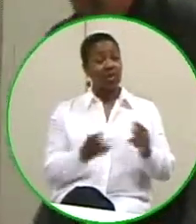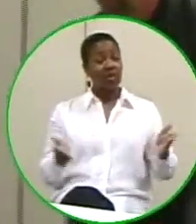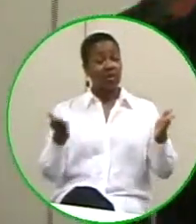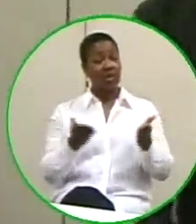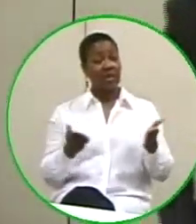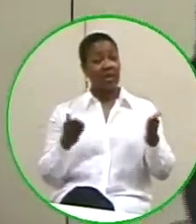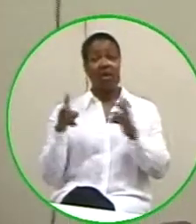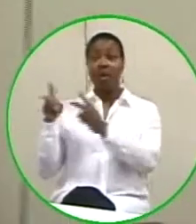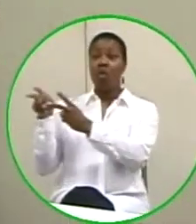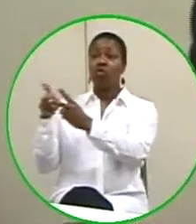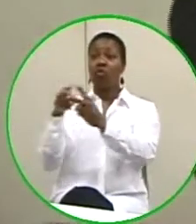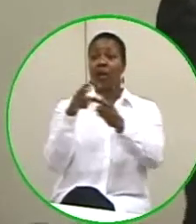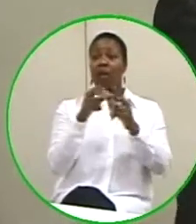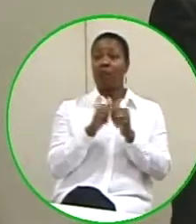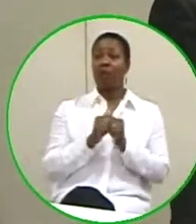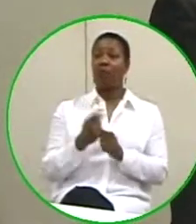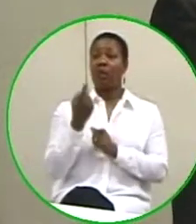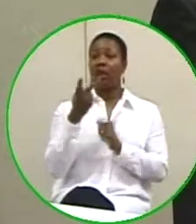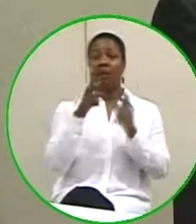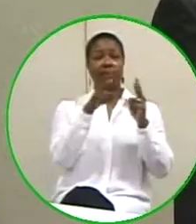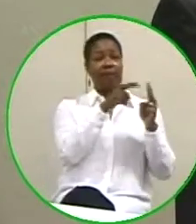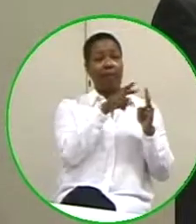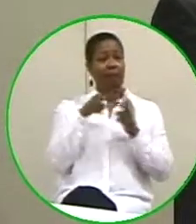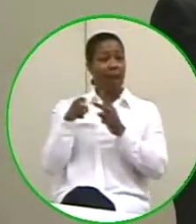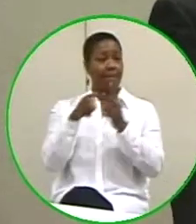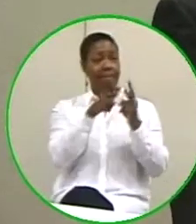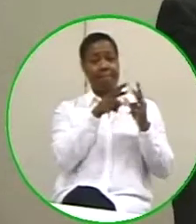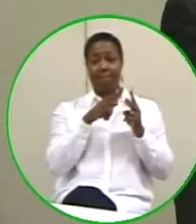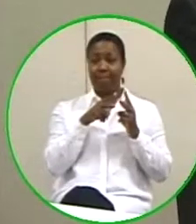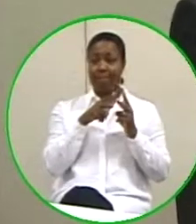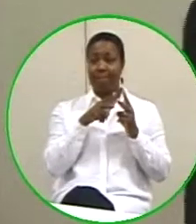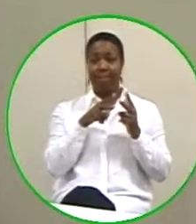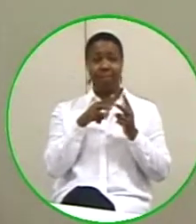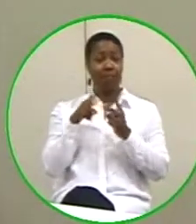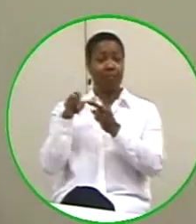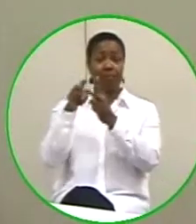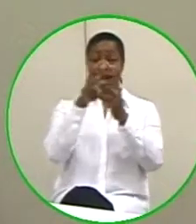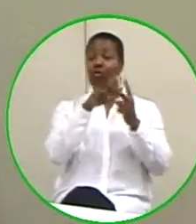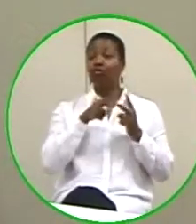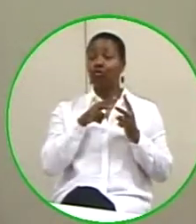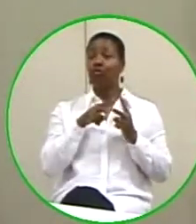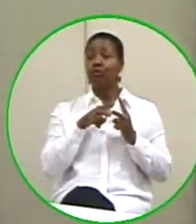to pair up with one other person, pairs of 2.